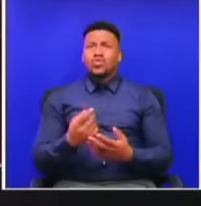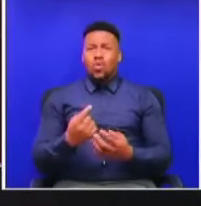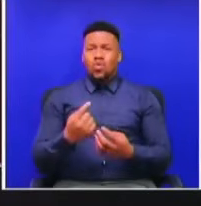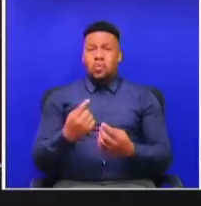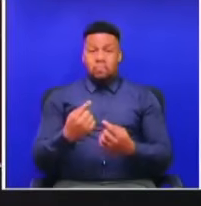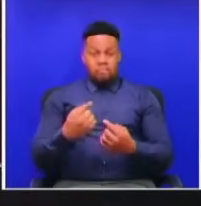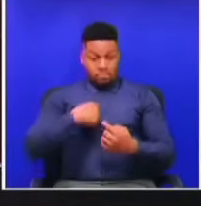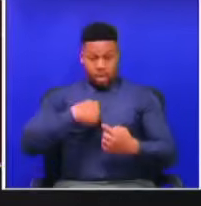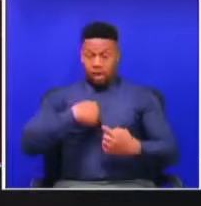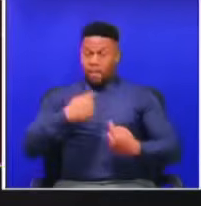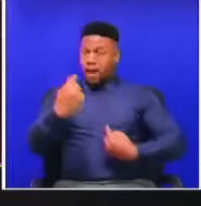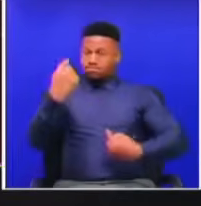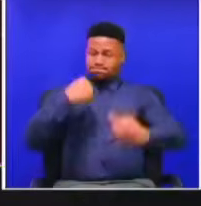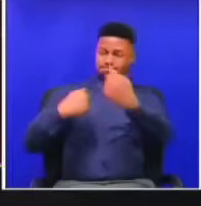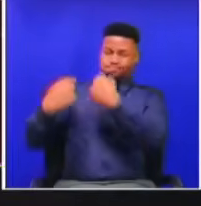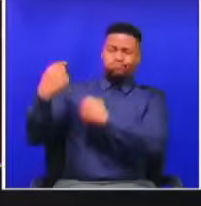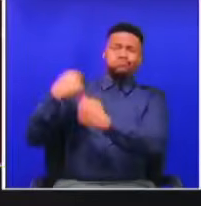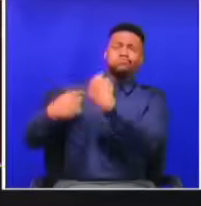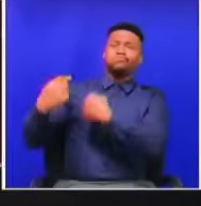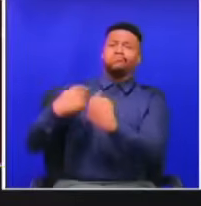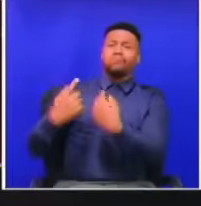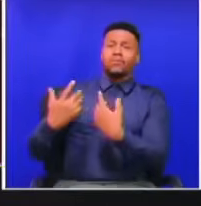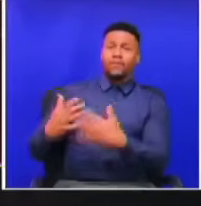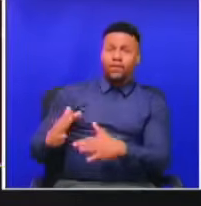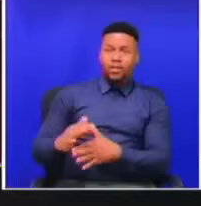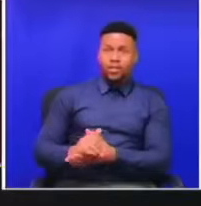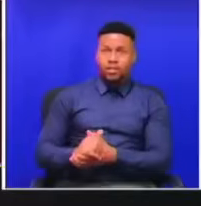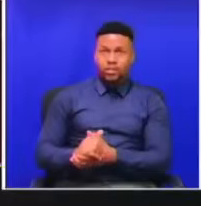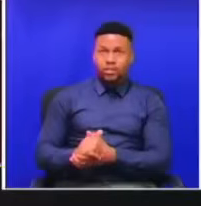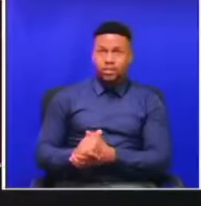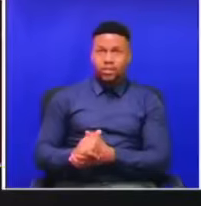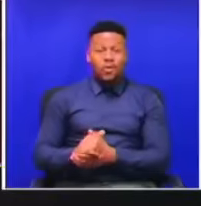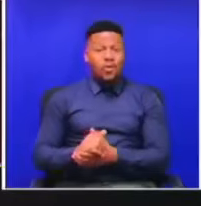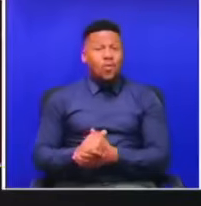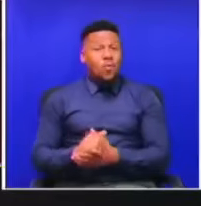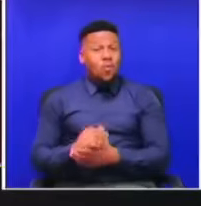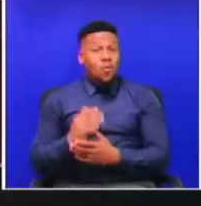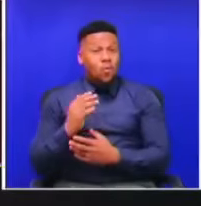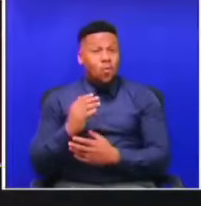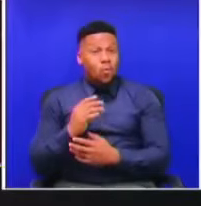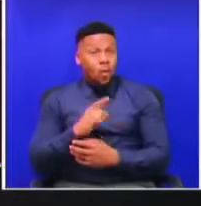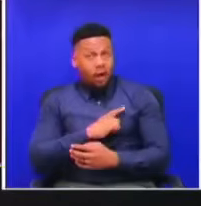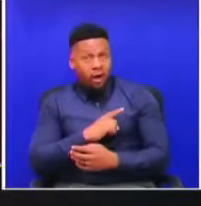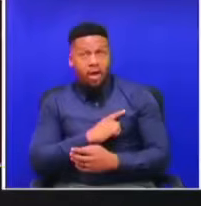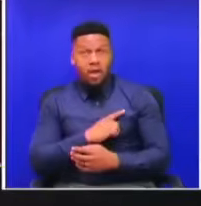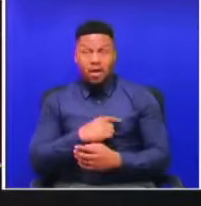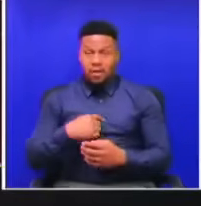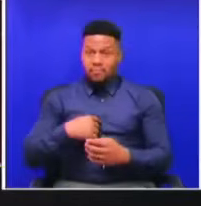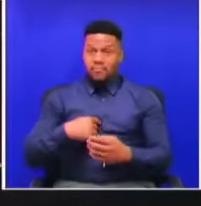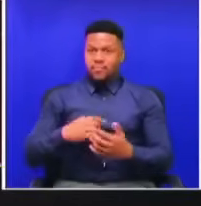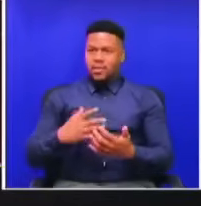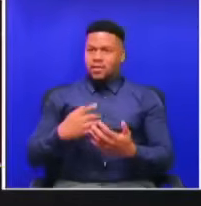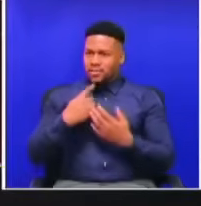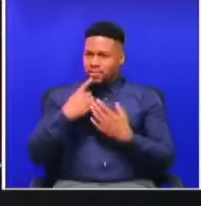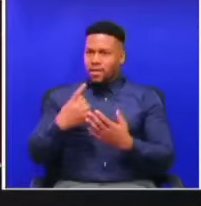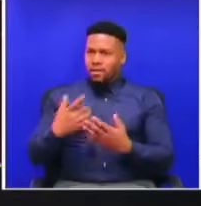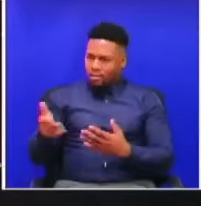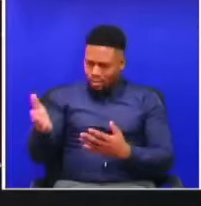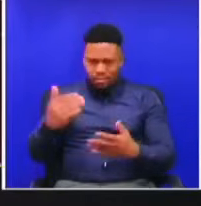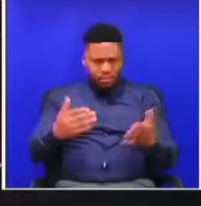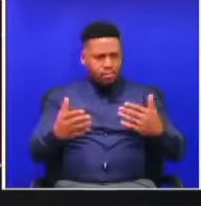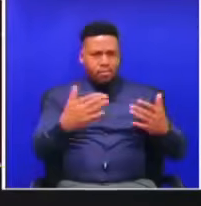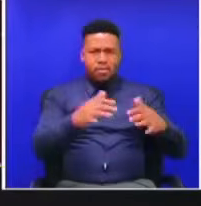way when I sought to elicit real participation so that as